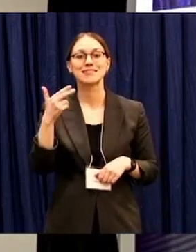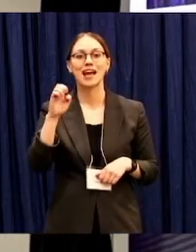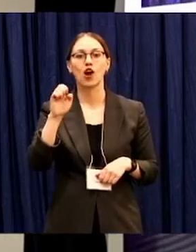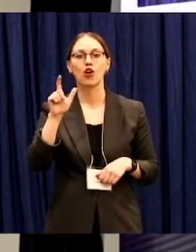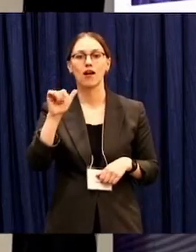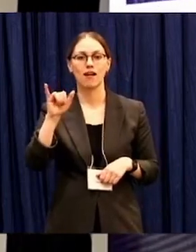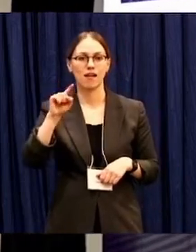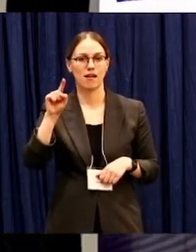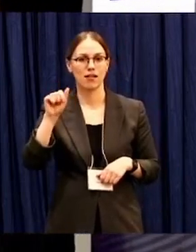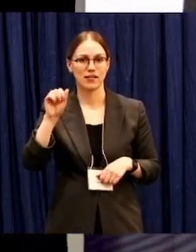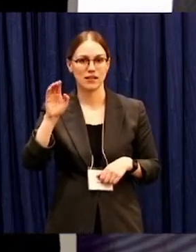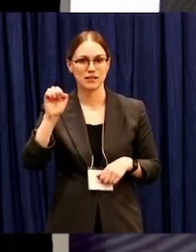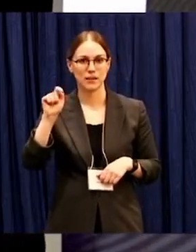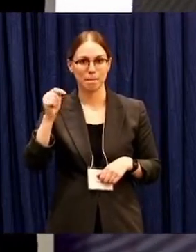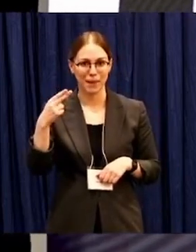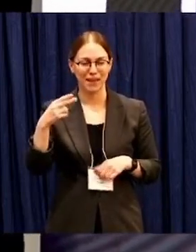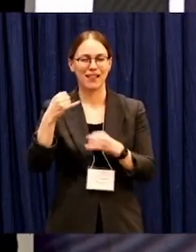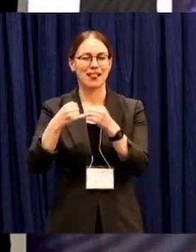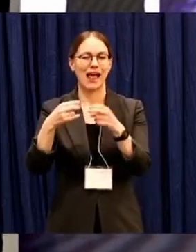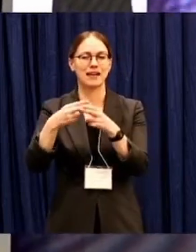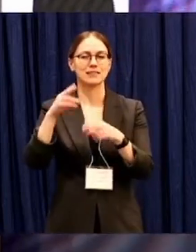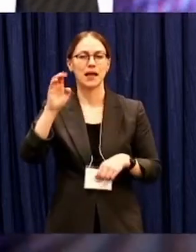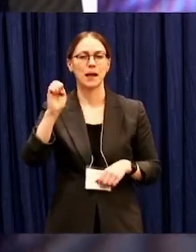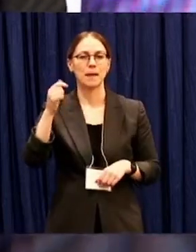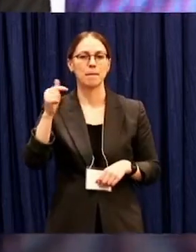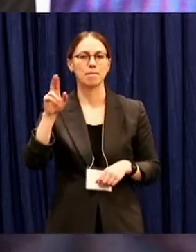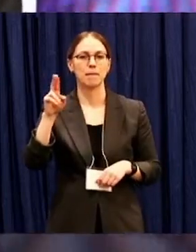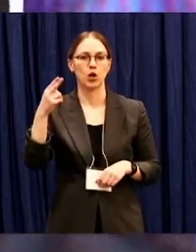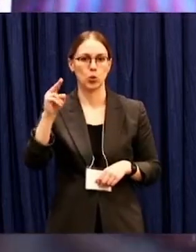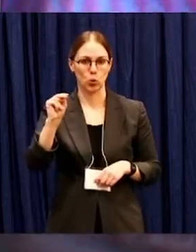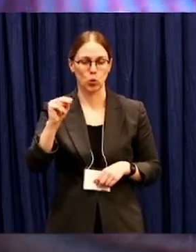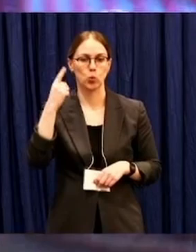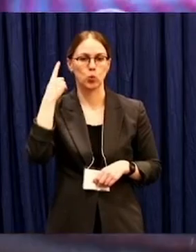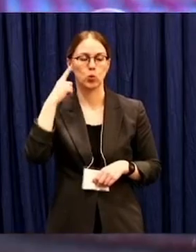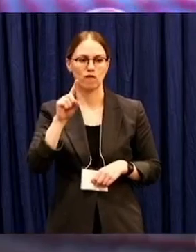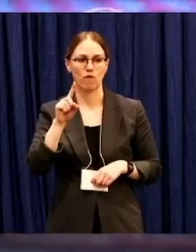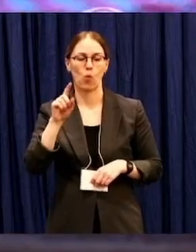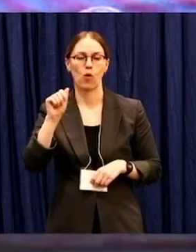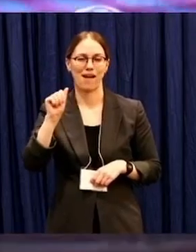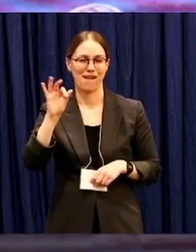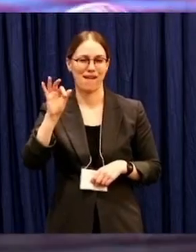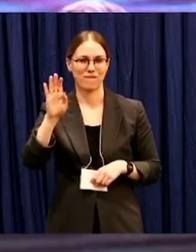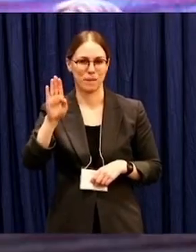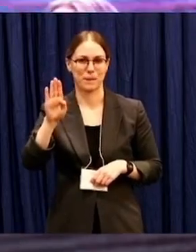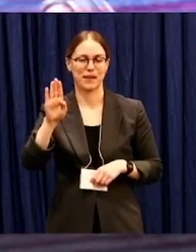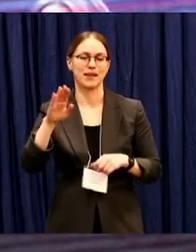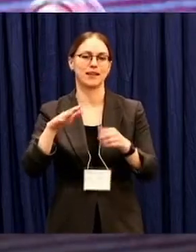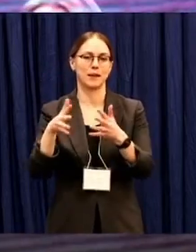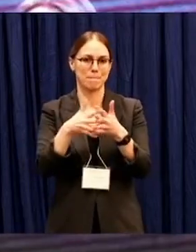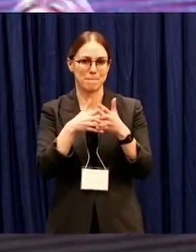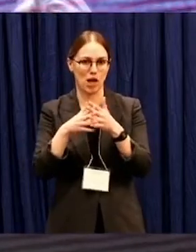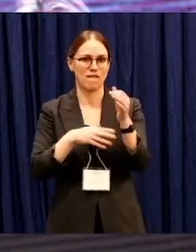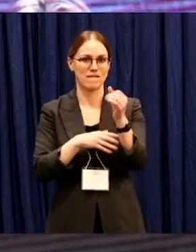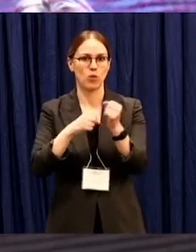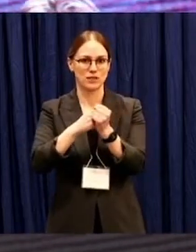American Foundation for the Blind, and Kellie Blackwell with the Bureau of Services for Blind